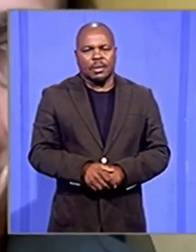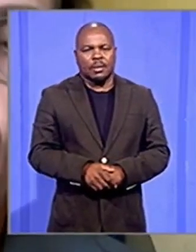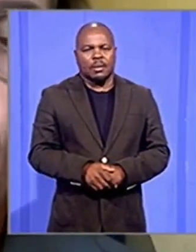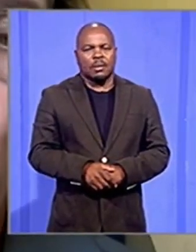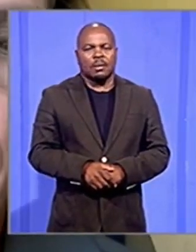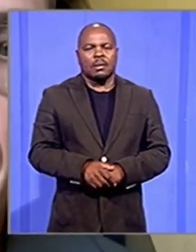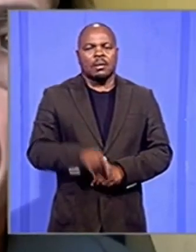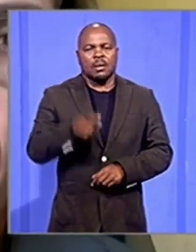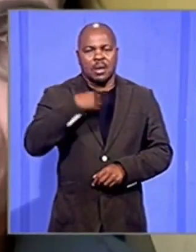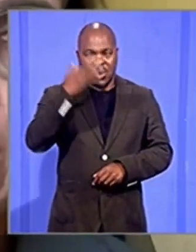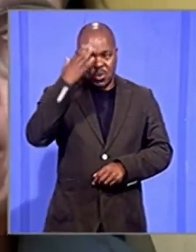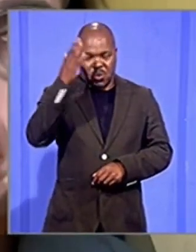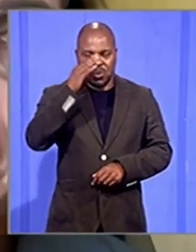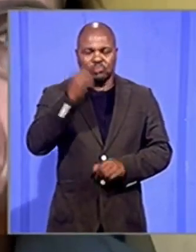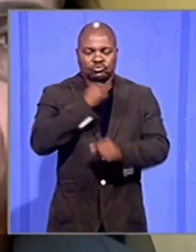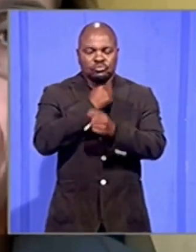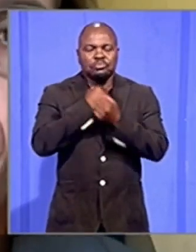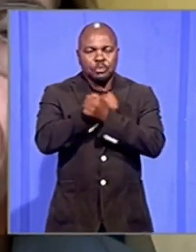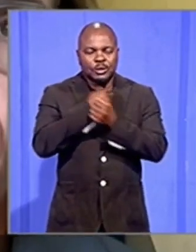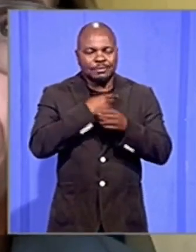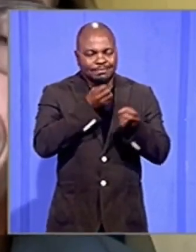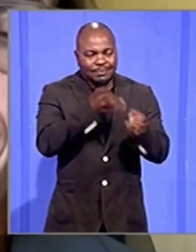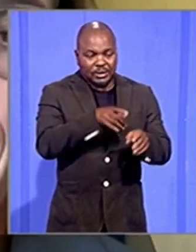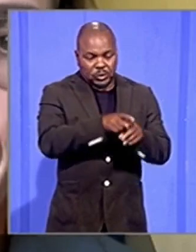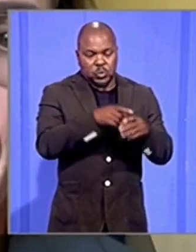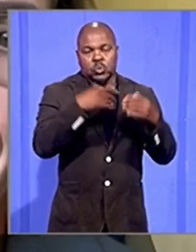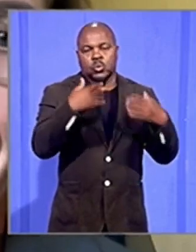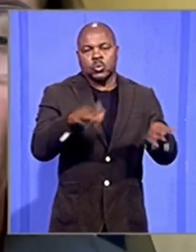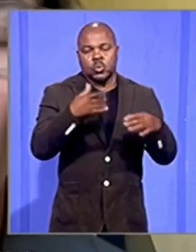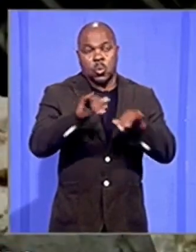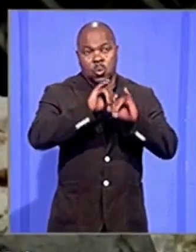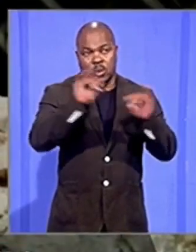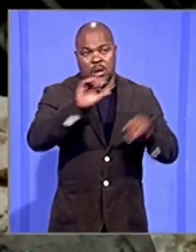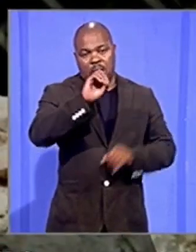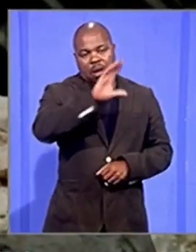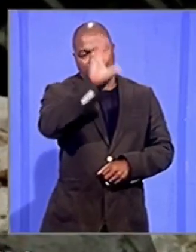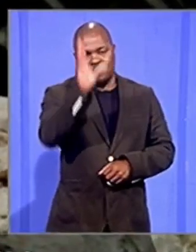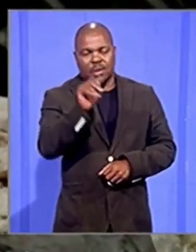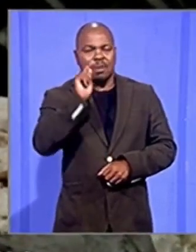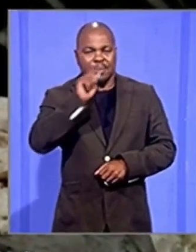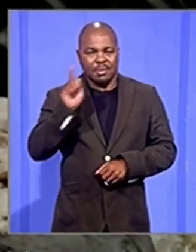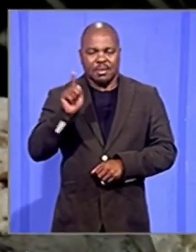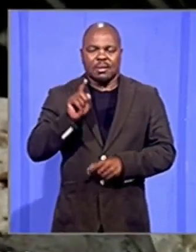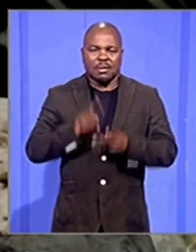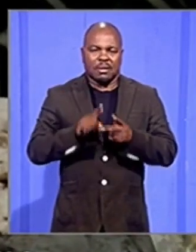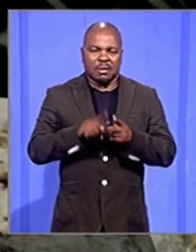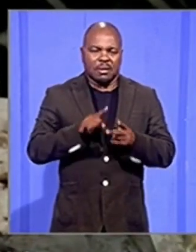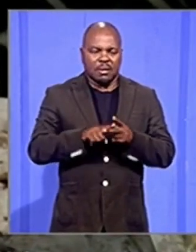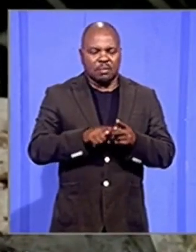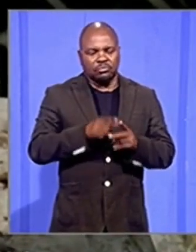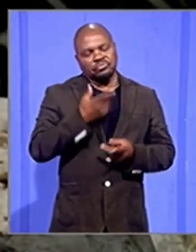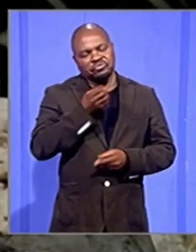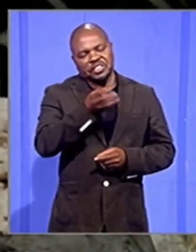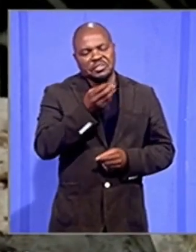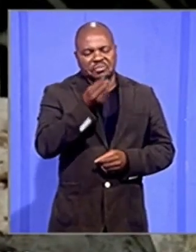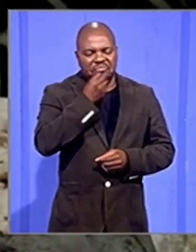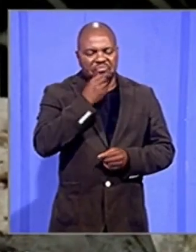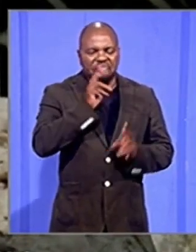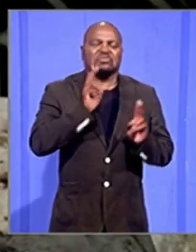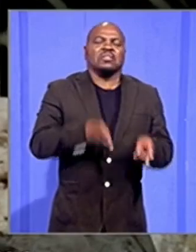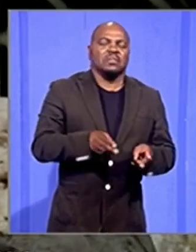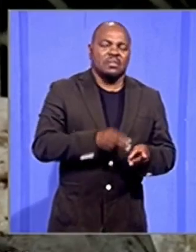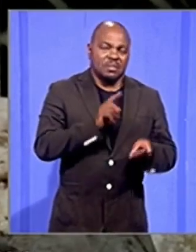threat is that of poisoning, which is the biggest threat for vultures in Africa. So you get direct poisoning, and that is when vultures